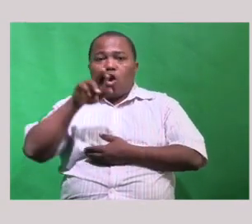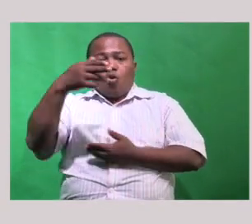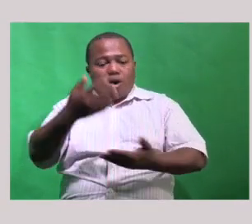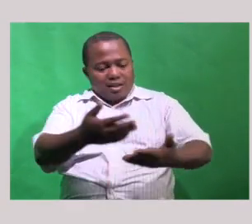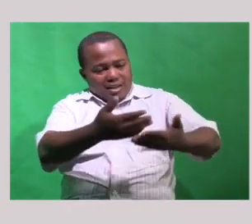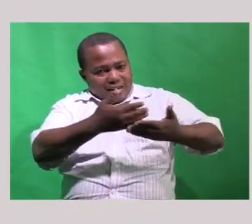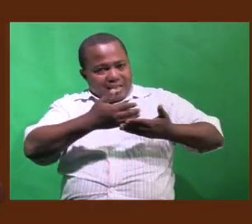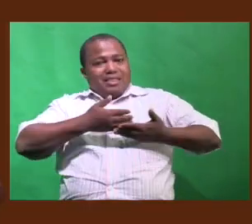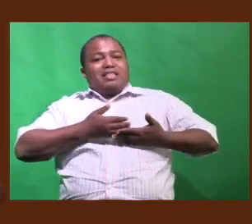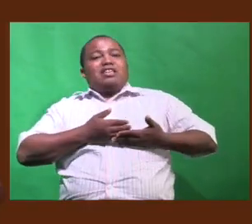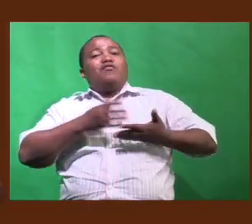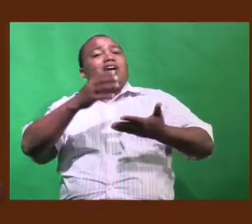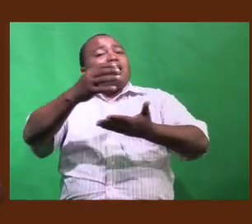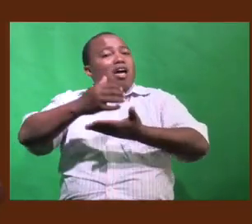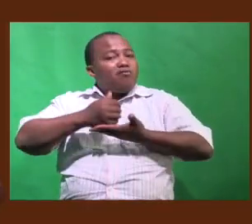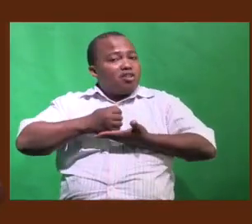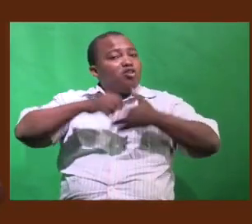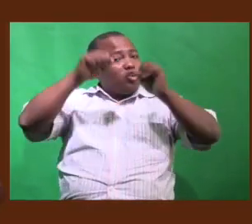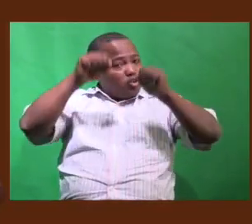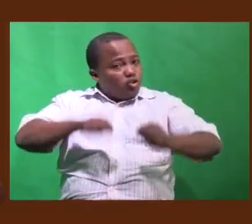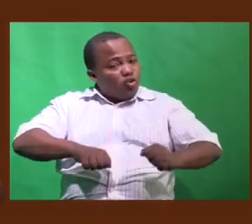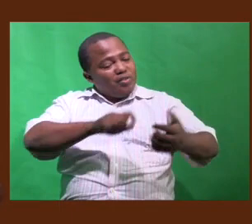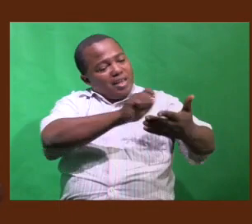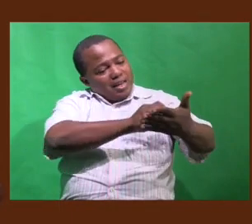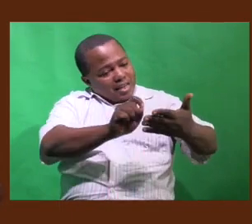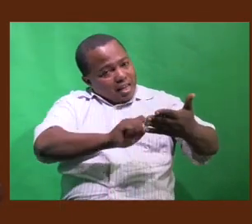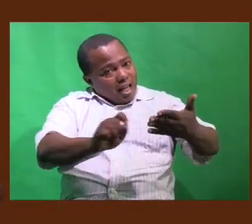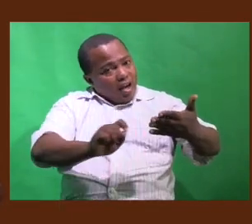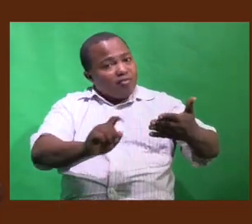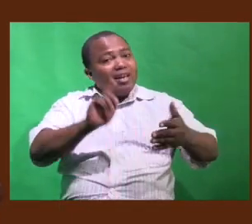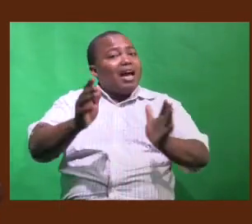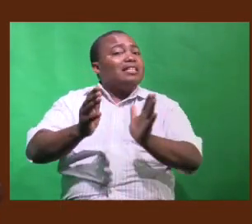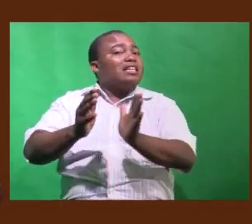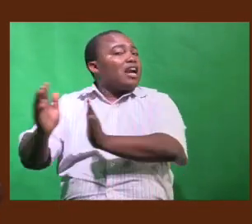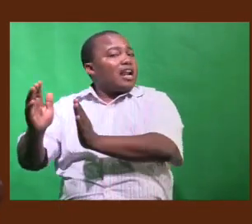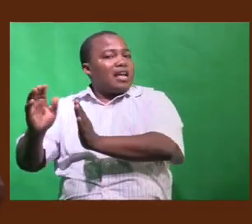a revenue, should be recording at a credit side.